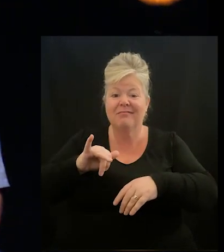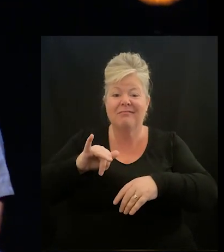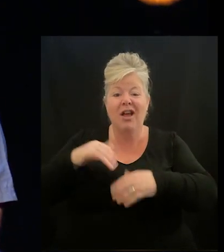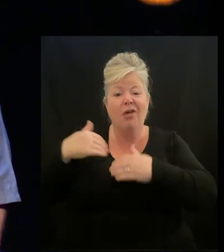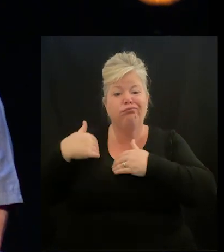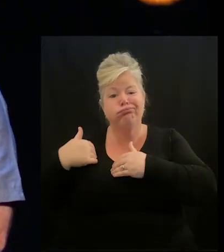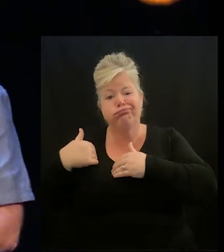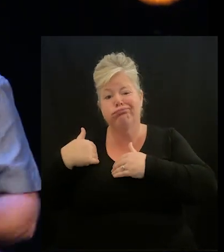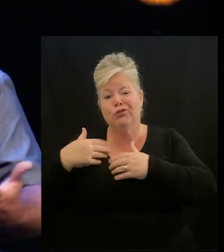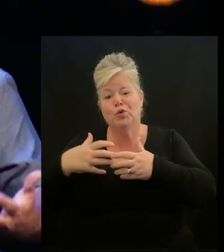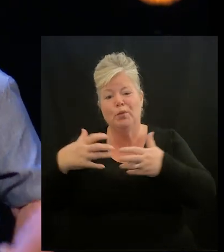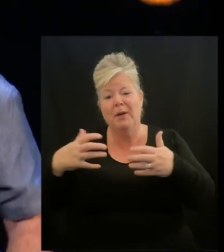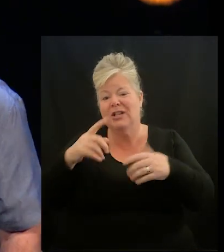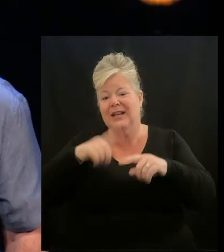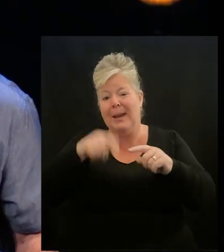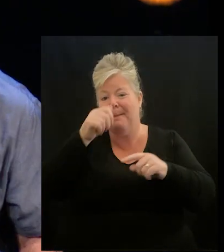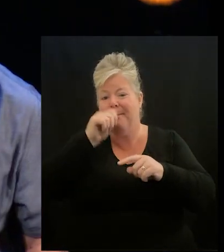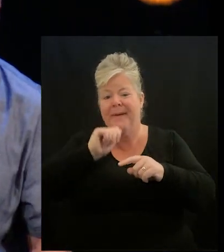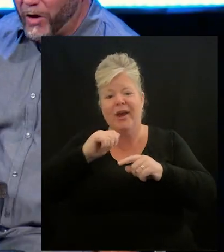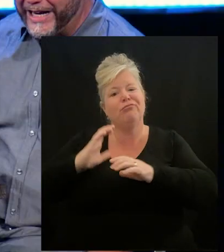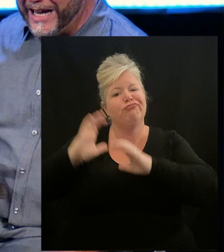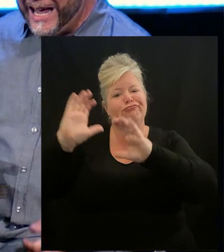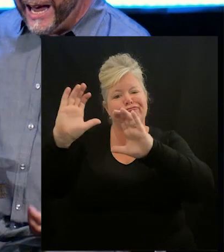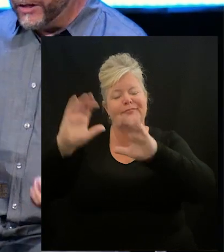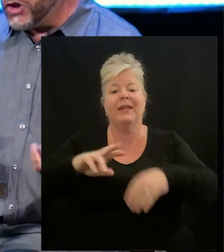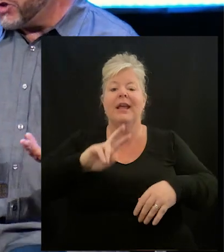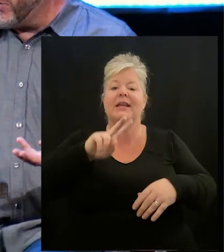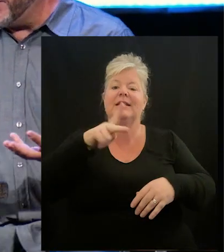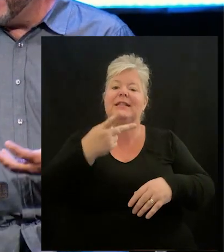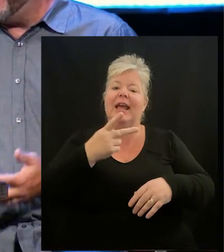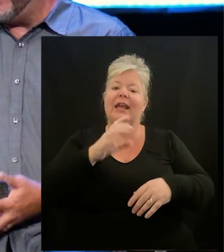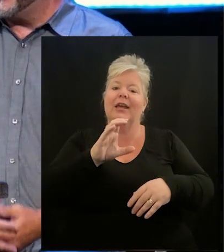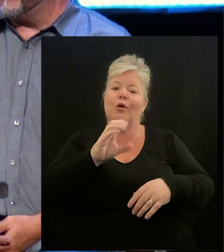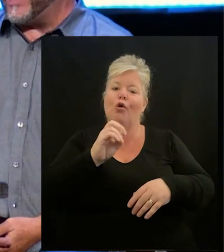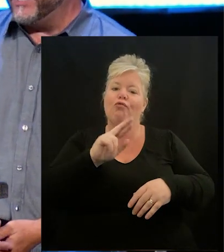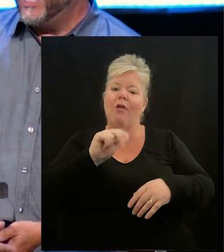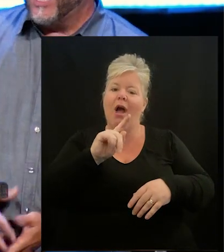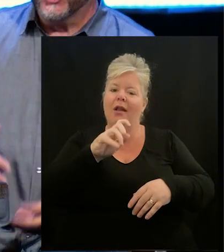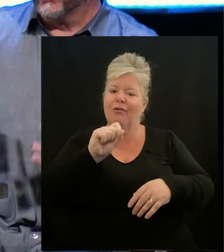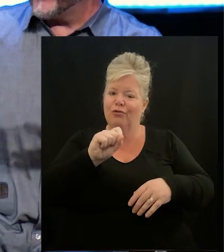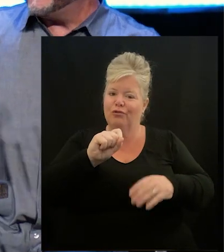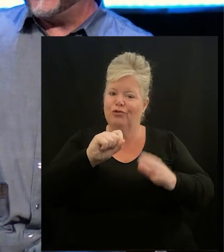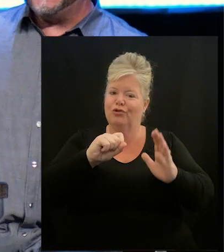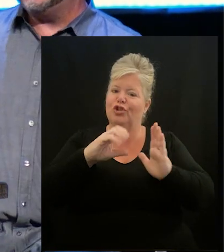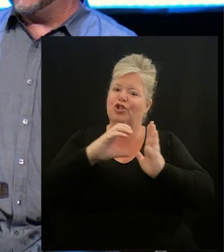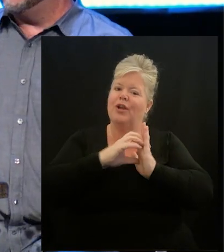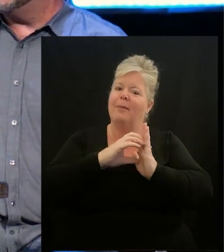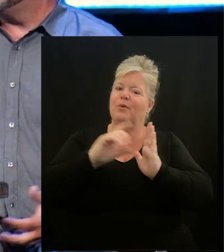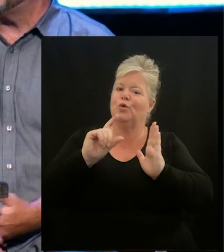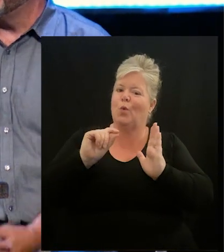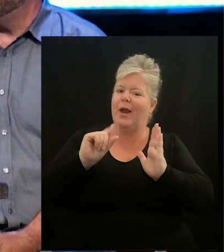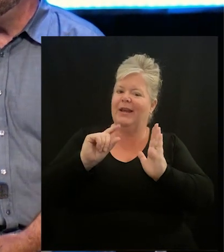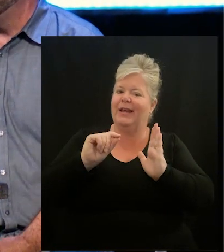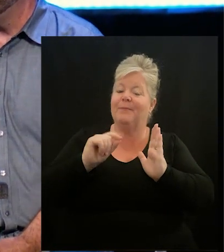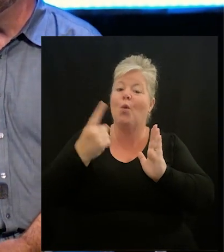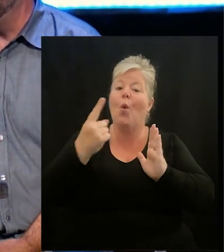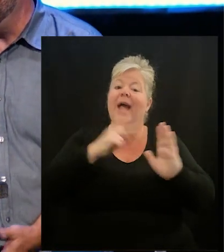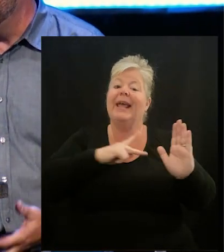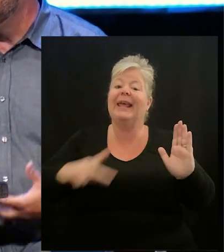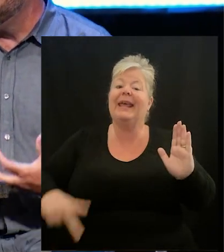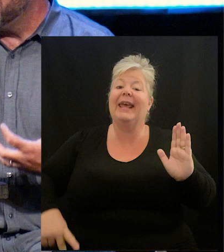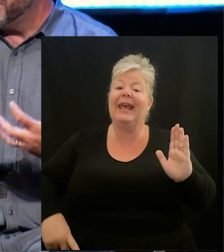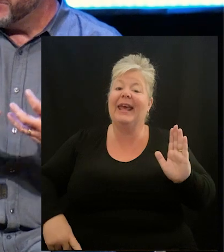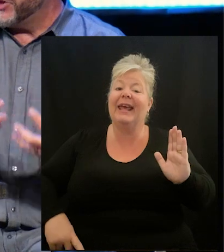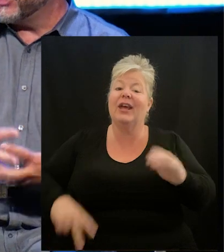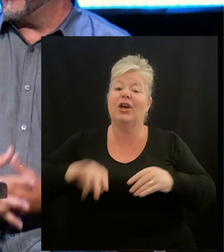unbearable. It's found in 2 Chronicles chapter 20, and the story revolves around a great king in the history of Judah. His